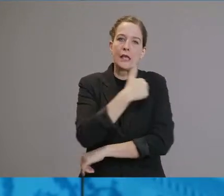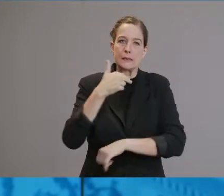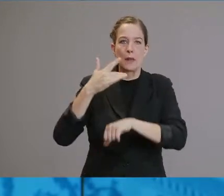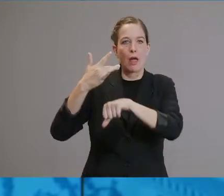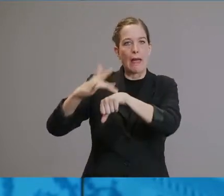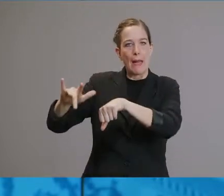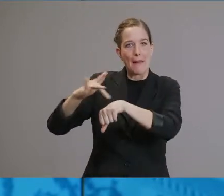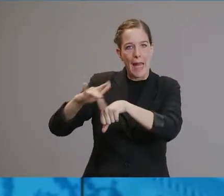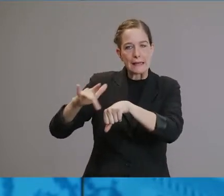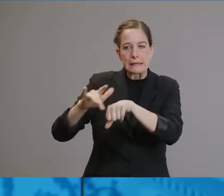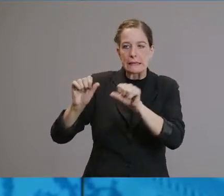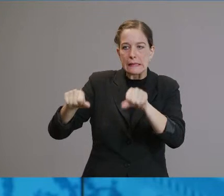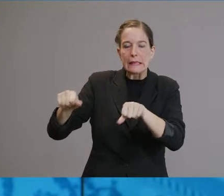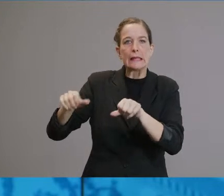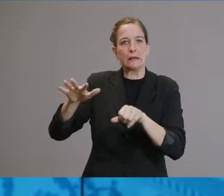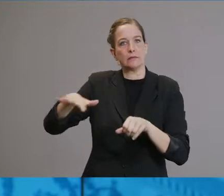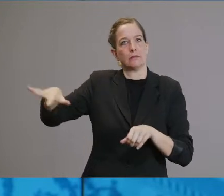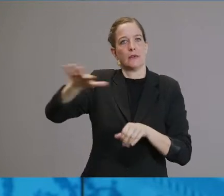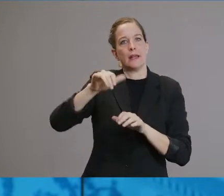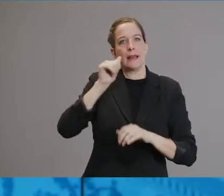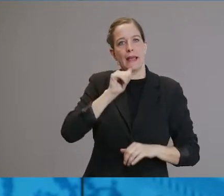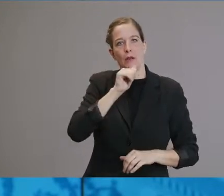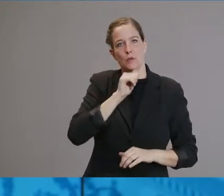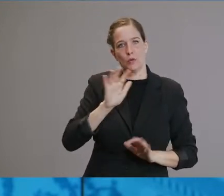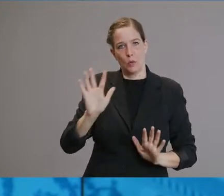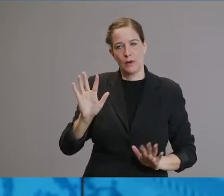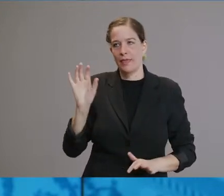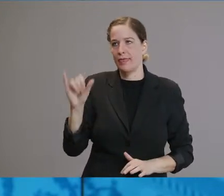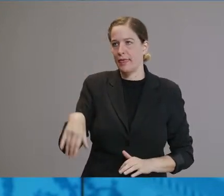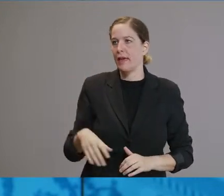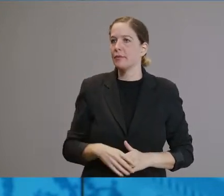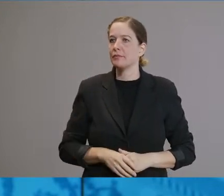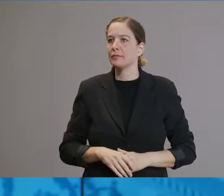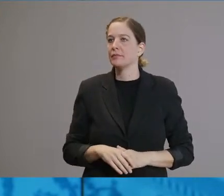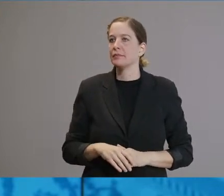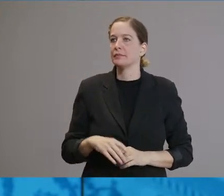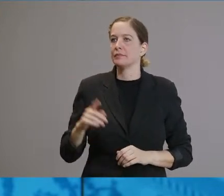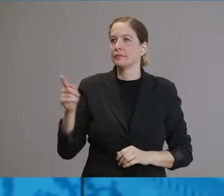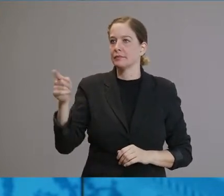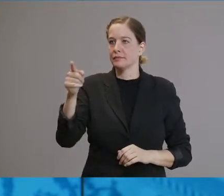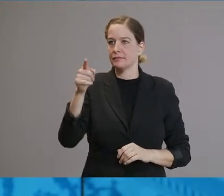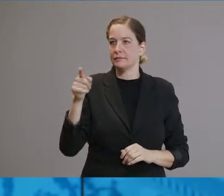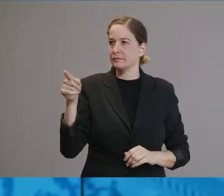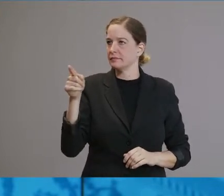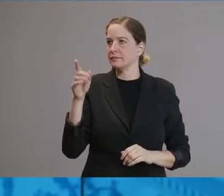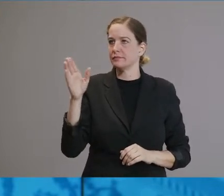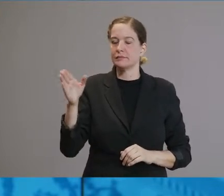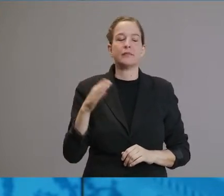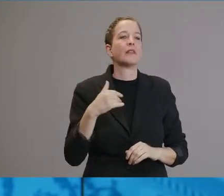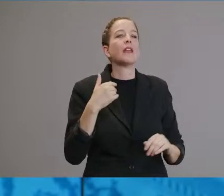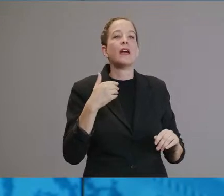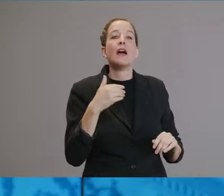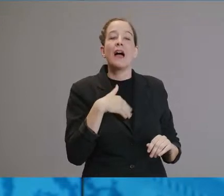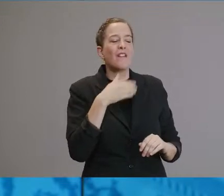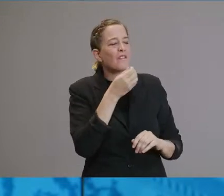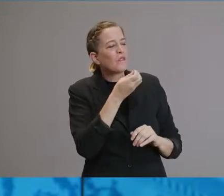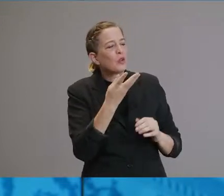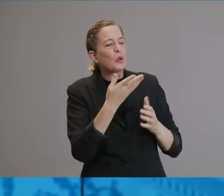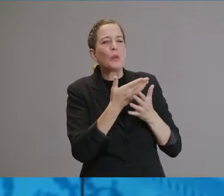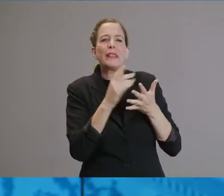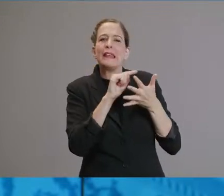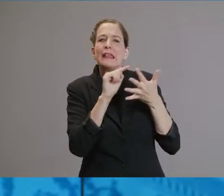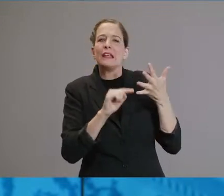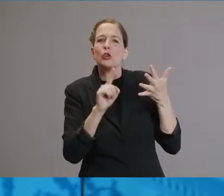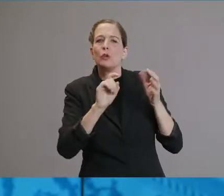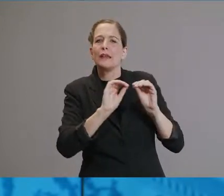back. You guys have all had questions, anyway, you know, and then So, I think a couple things that you can probably clear up, Governor. On Friday,